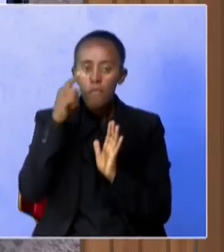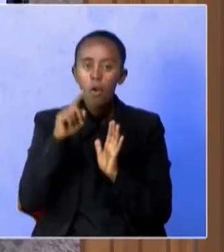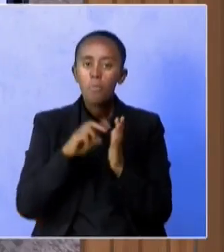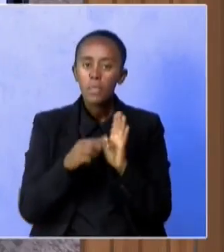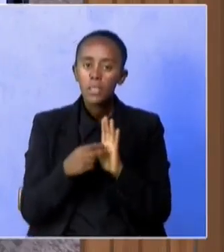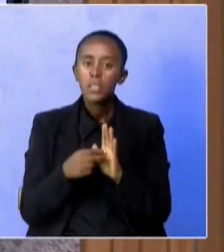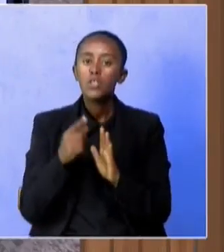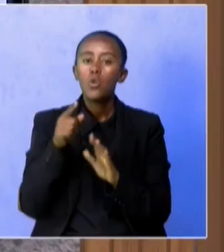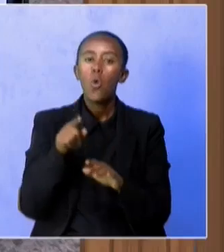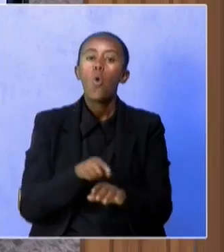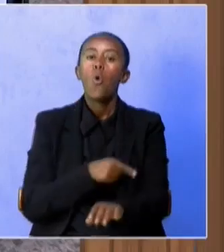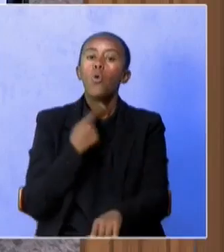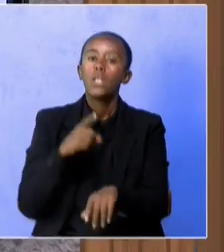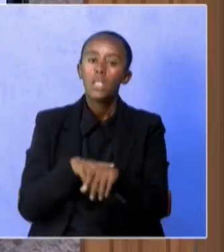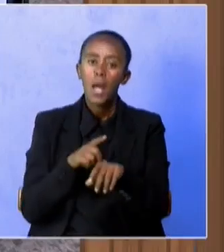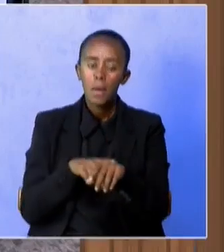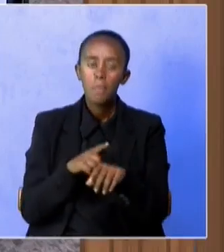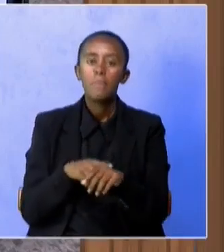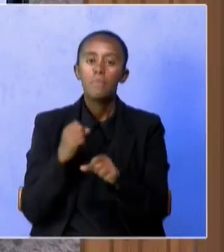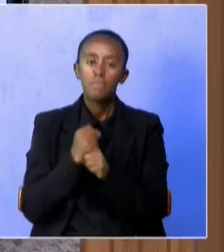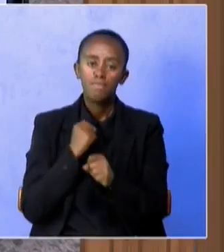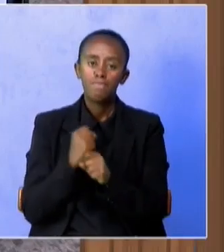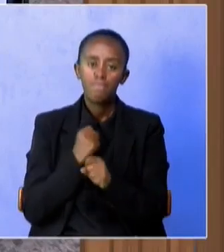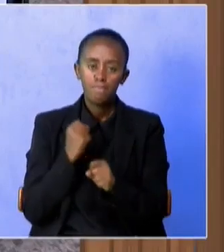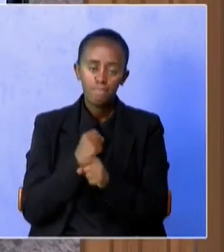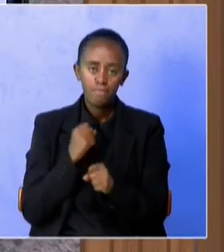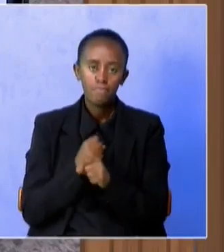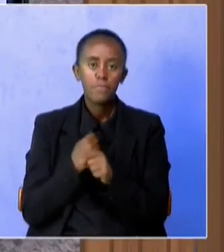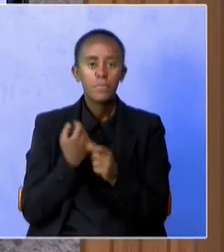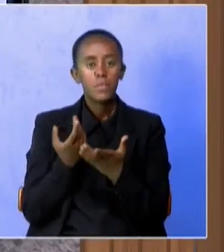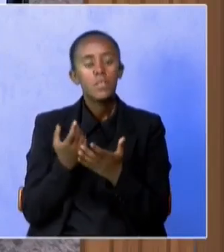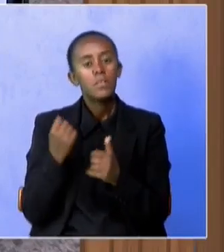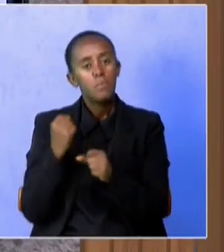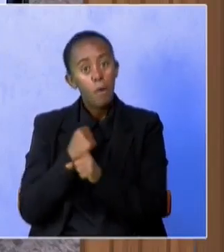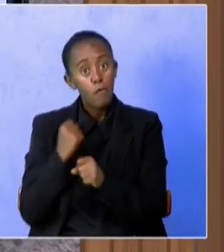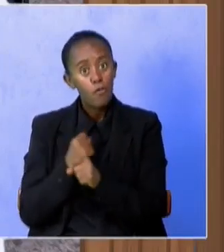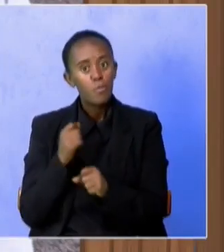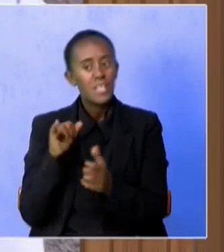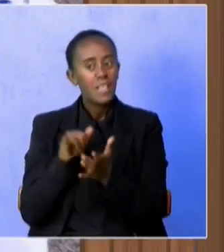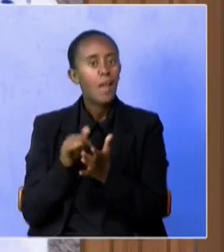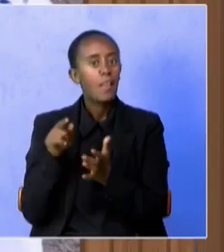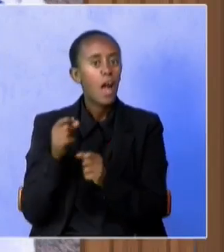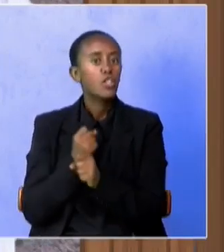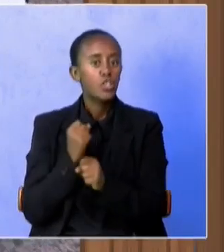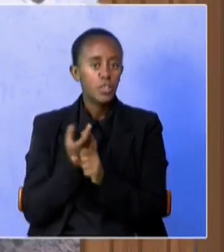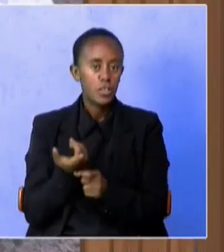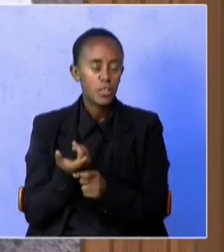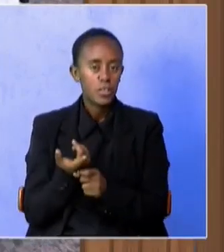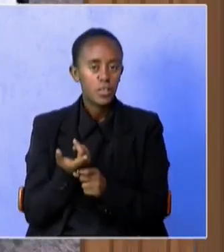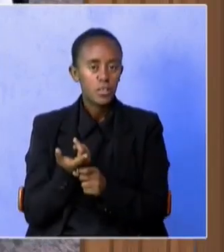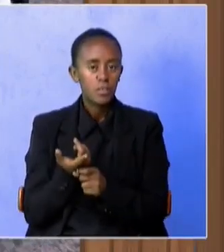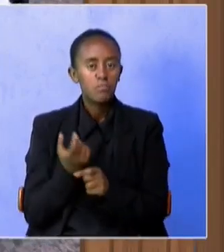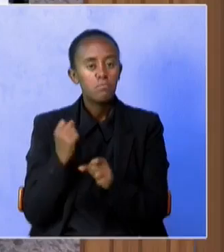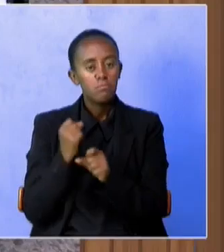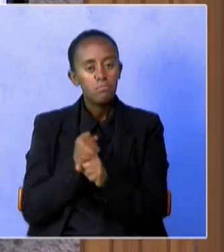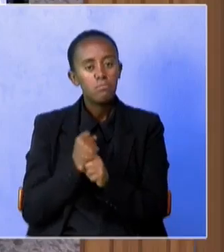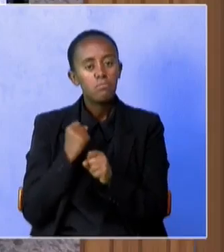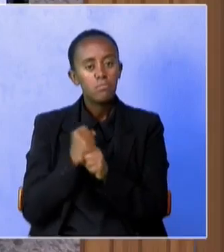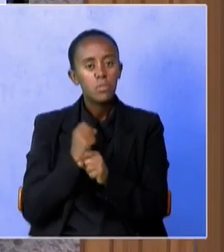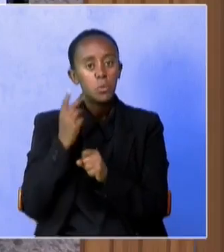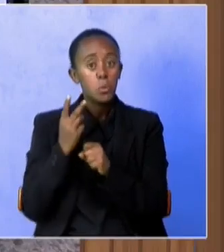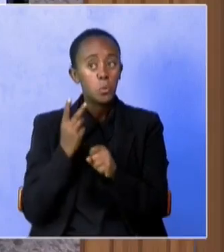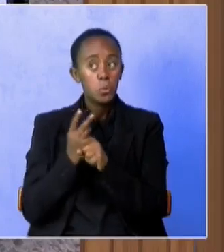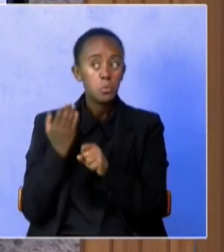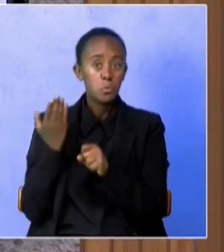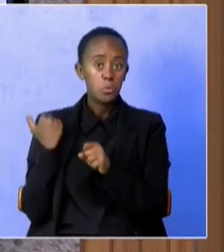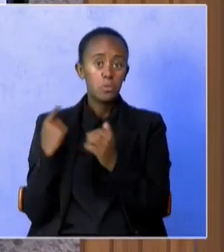that action. We have been performing that action. So even though the action started 2 years ago, it's still